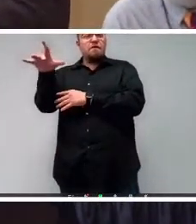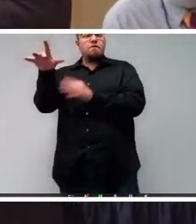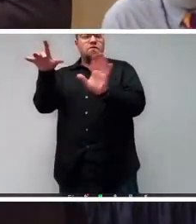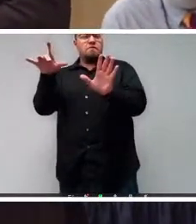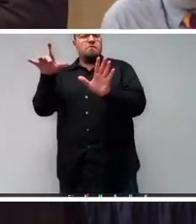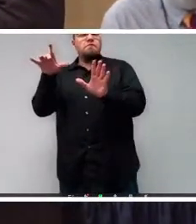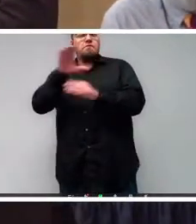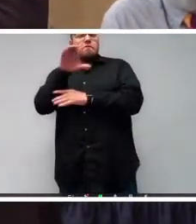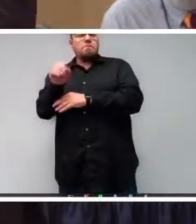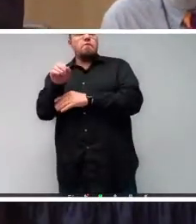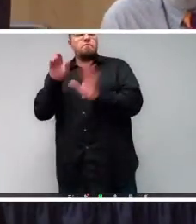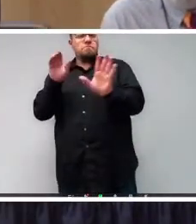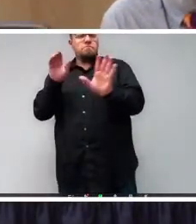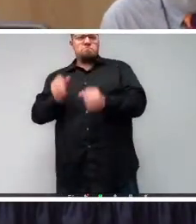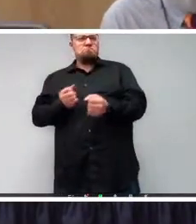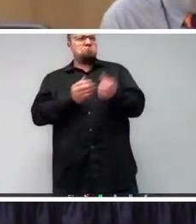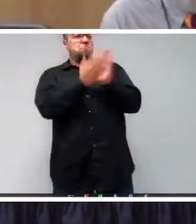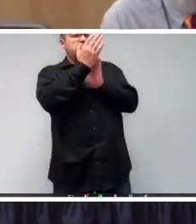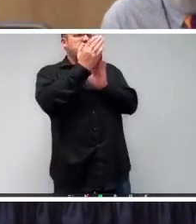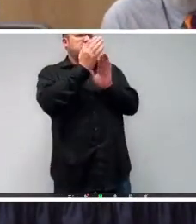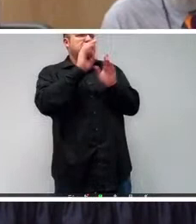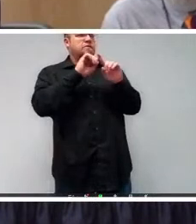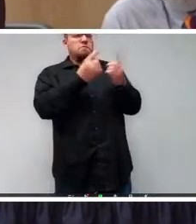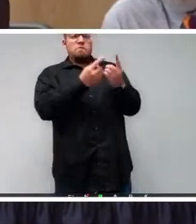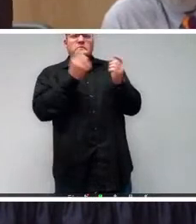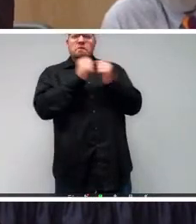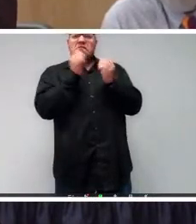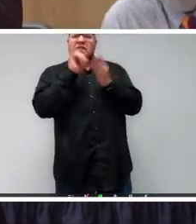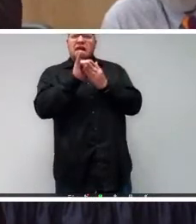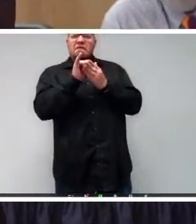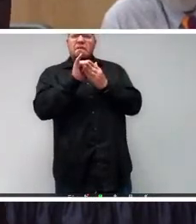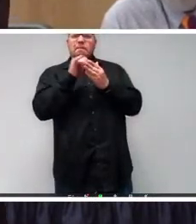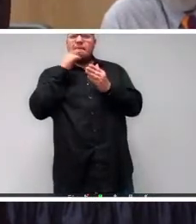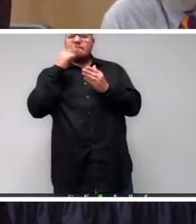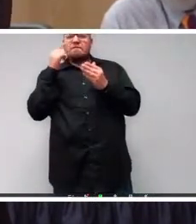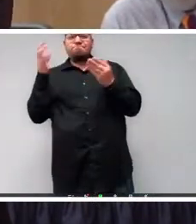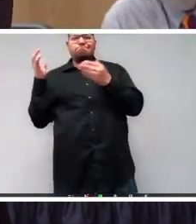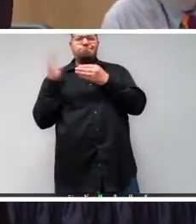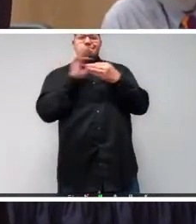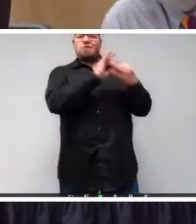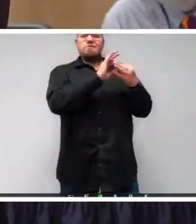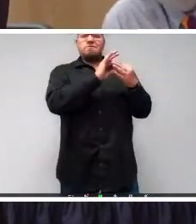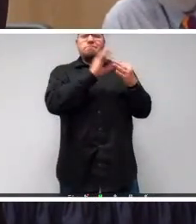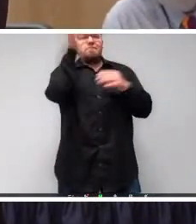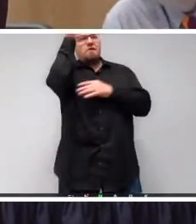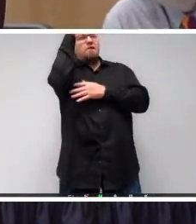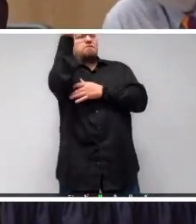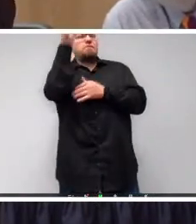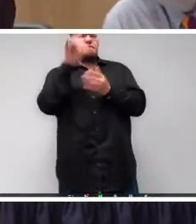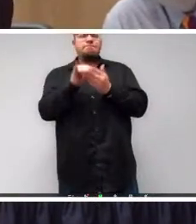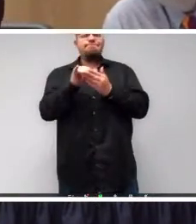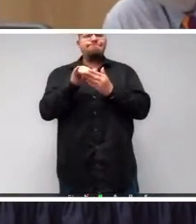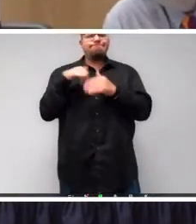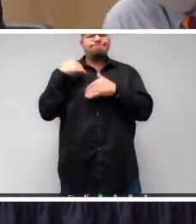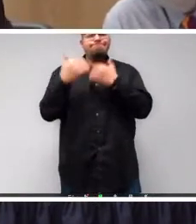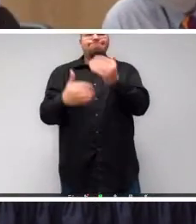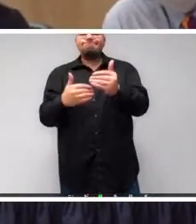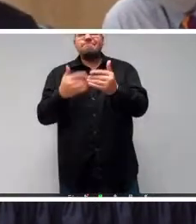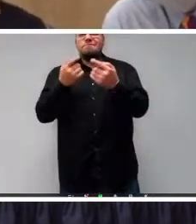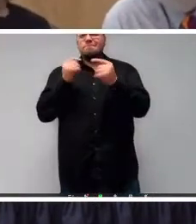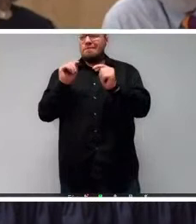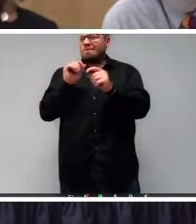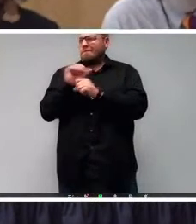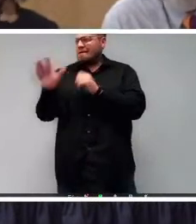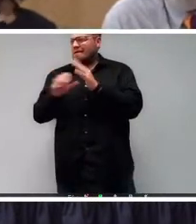a public-private partnership concept. And as Paul can attest, trying to work out a concept